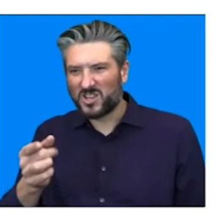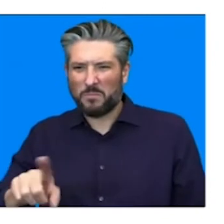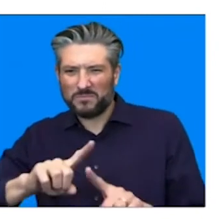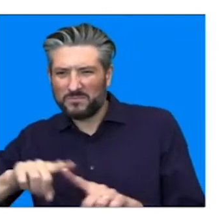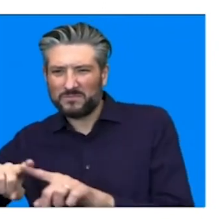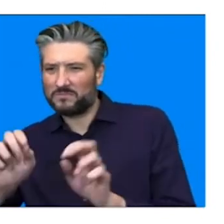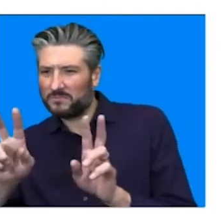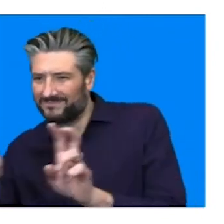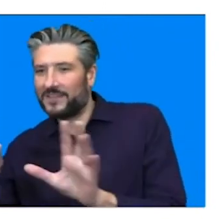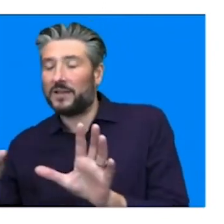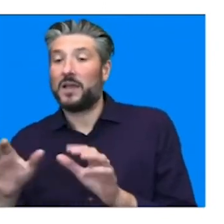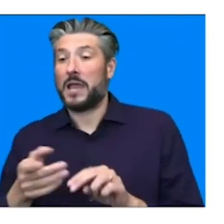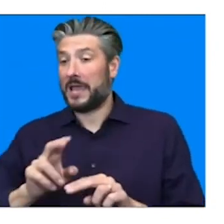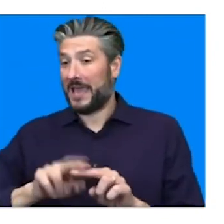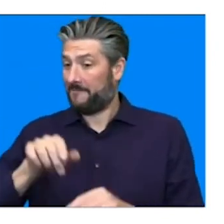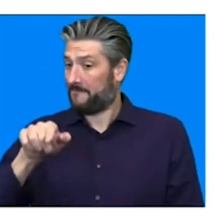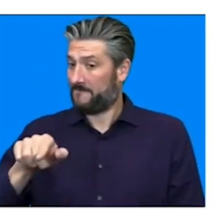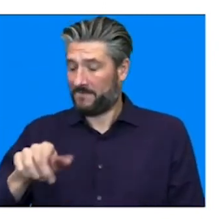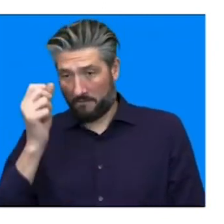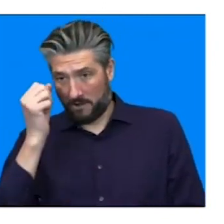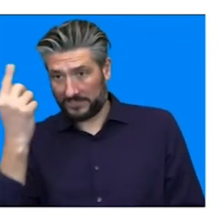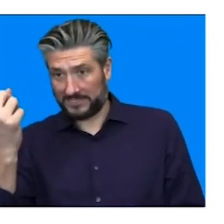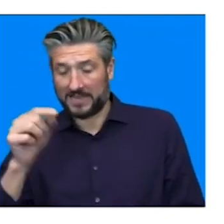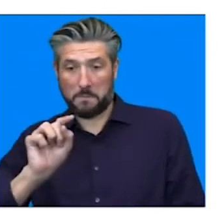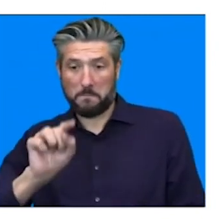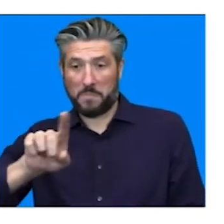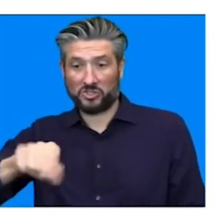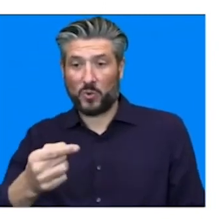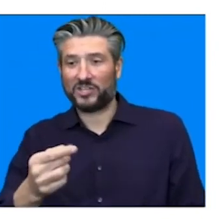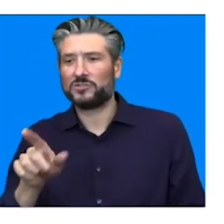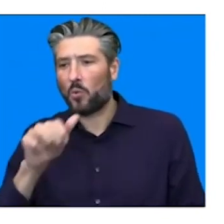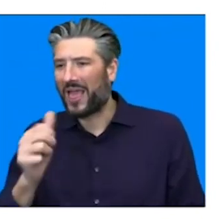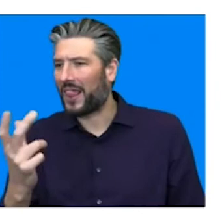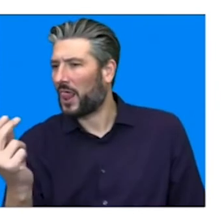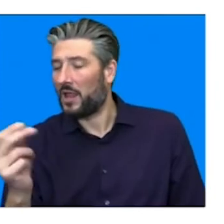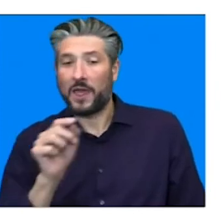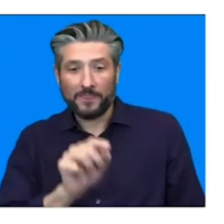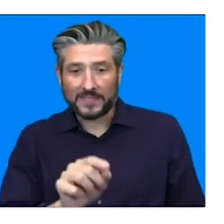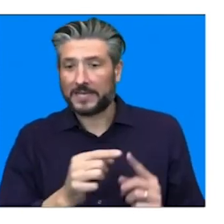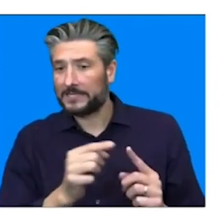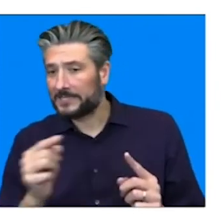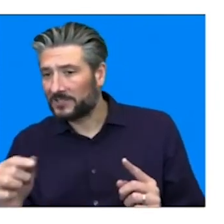speech synthesis reads the punctuation, you may get something like this. This sentence, comma, with a number of